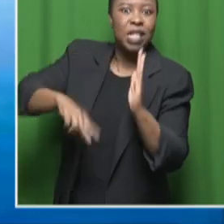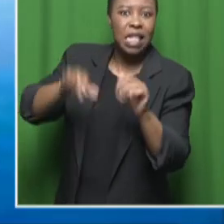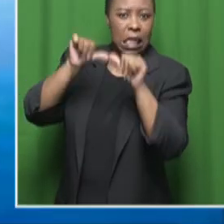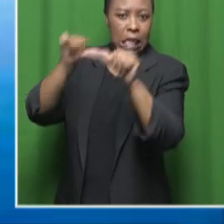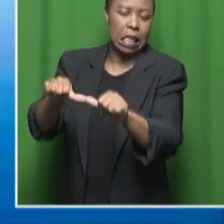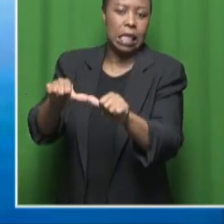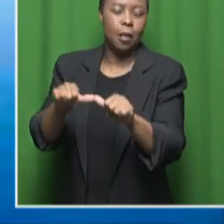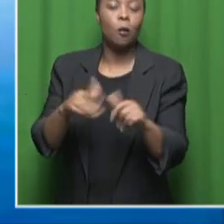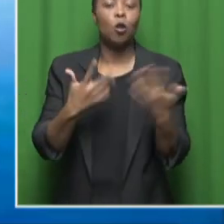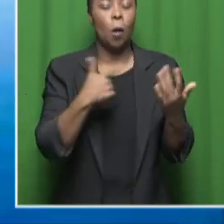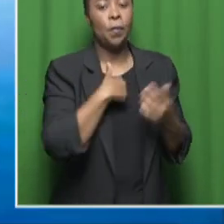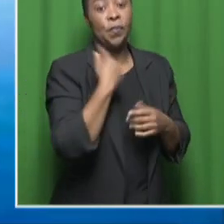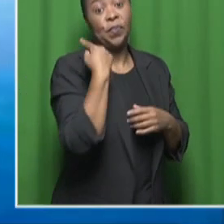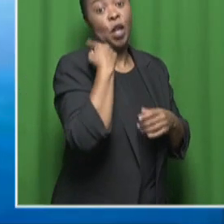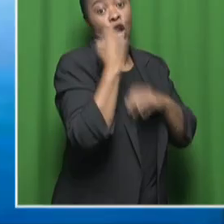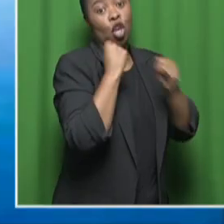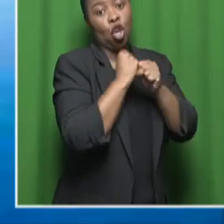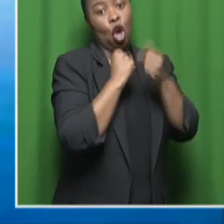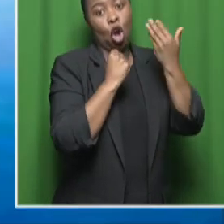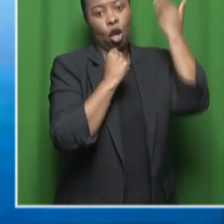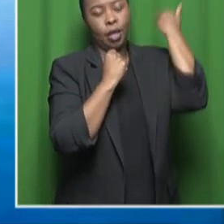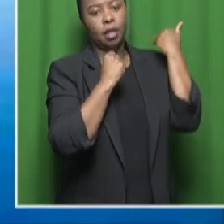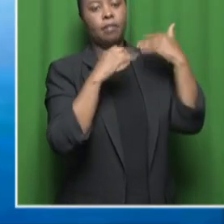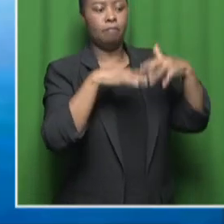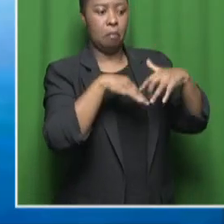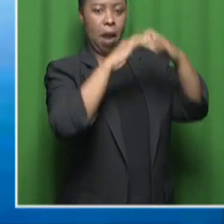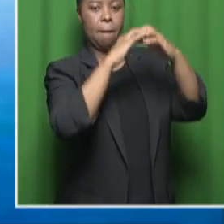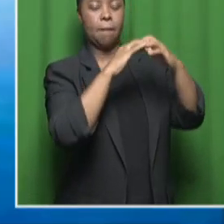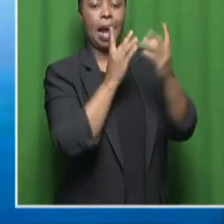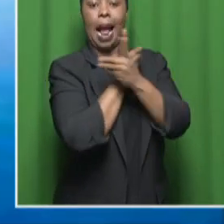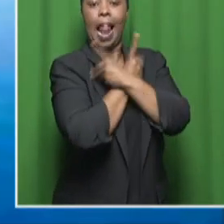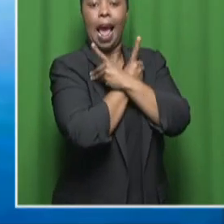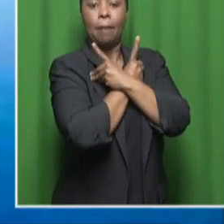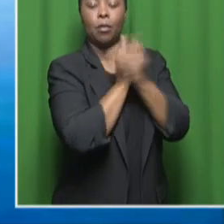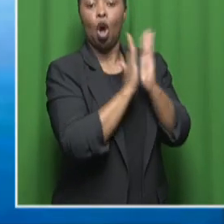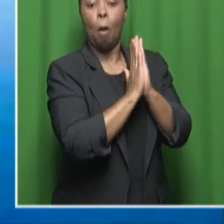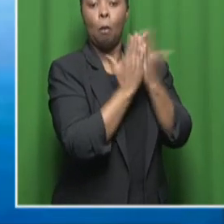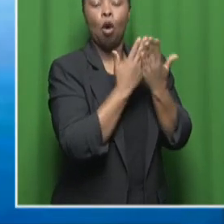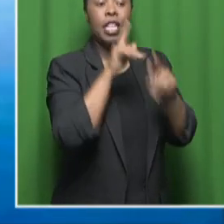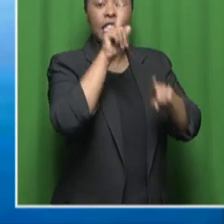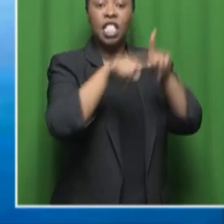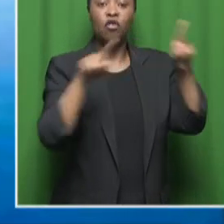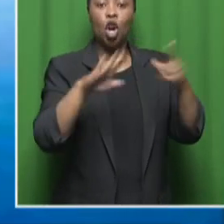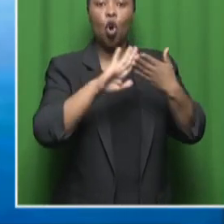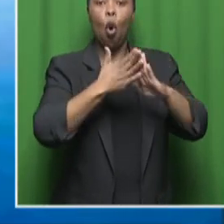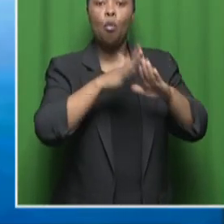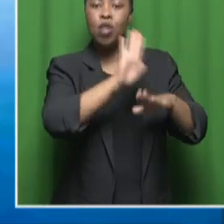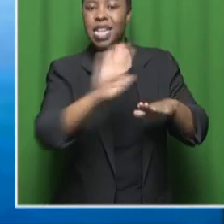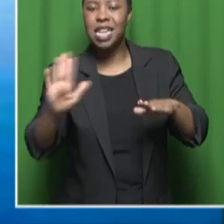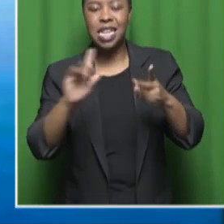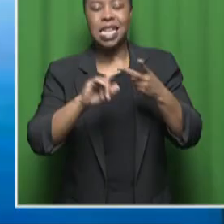the past few years, we've tried to establish book clubs in various communities, in various schools, so that we can foster this,